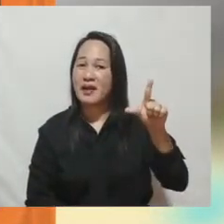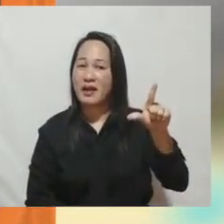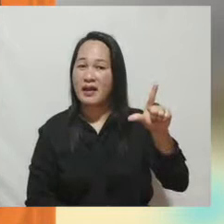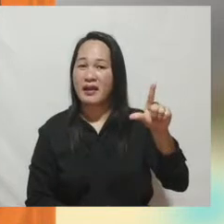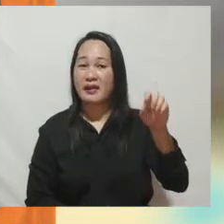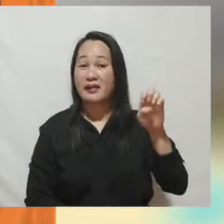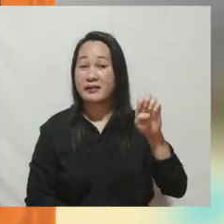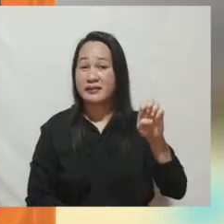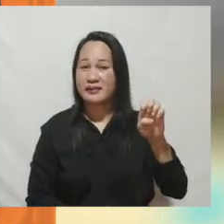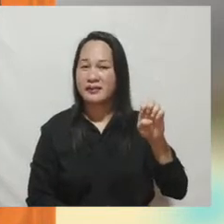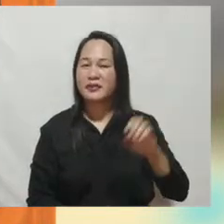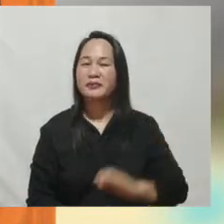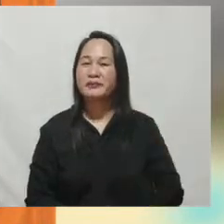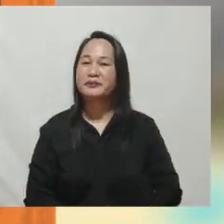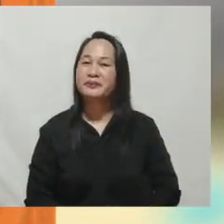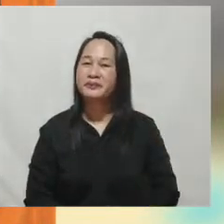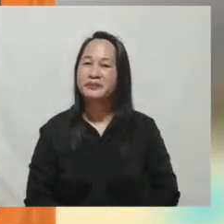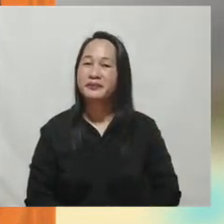T-A-L-E. Tale.